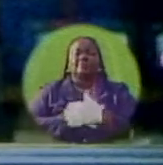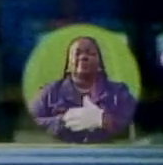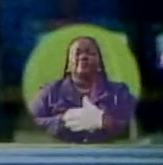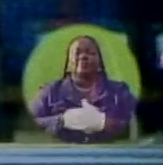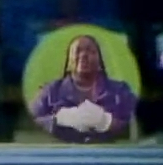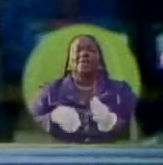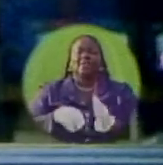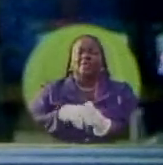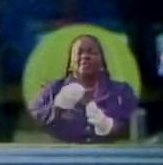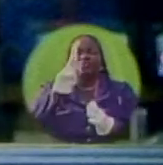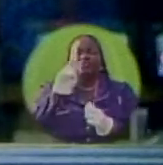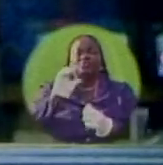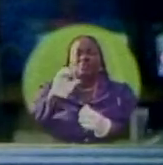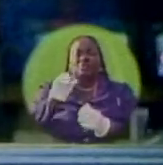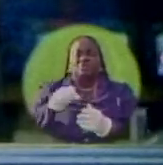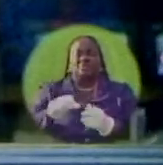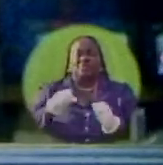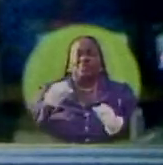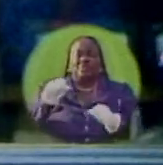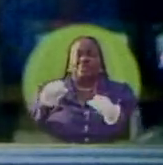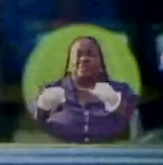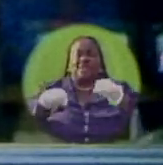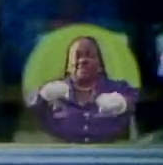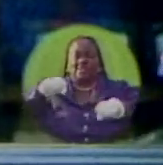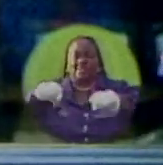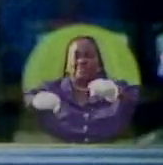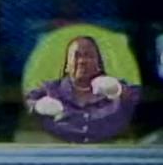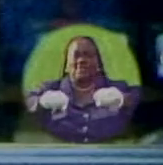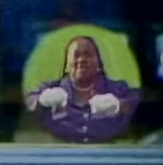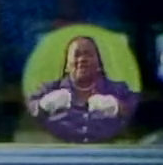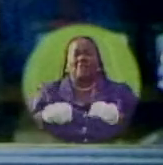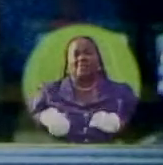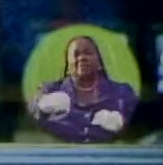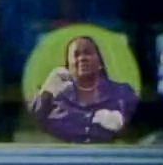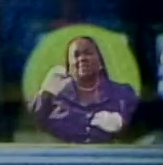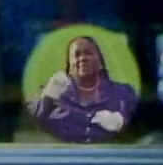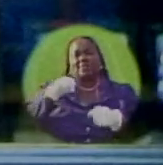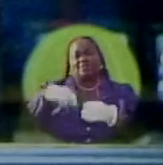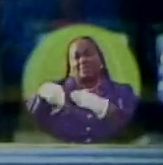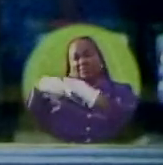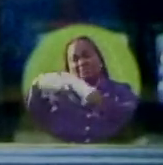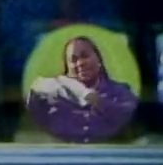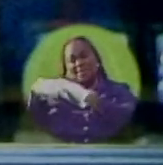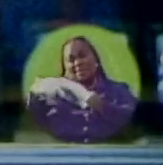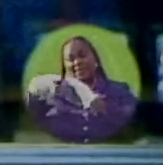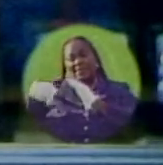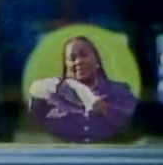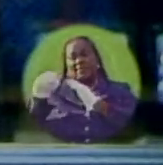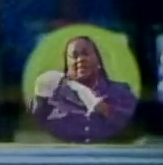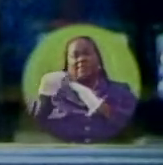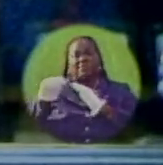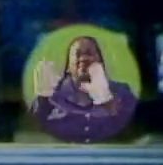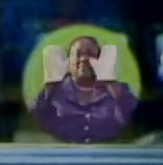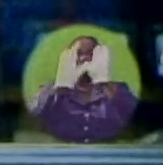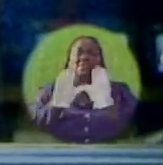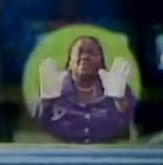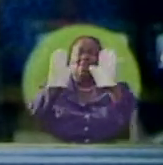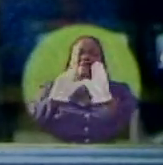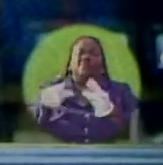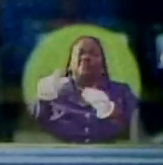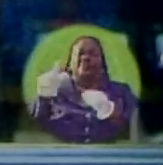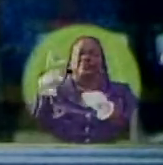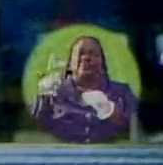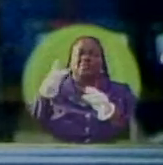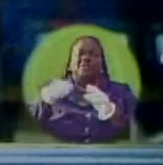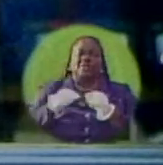Nearly 200 cyclists congregated at the Sandals Grand Antigua Resort and Spa on Sunday to commence the third annual Sandals